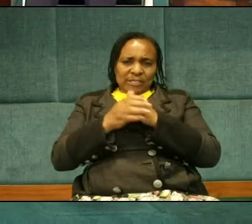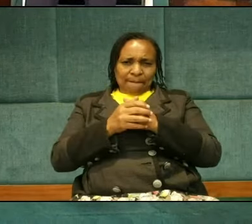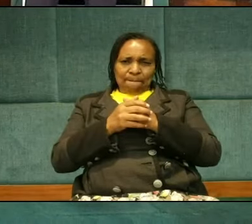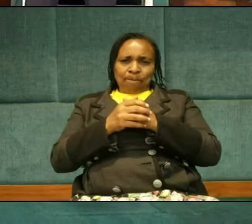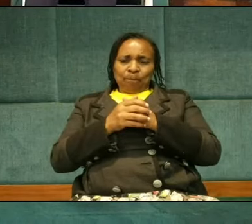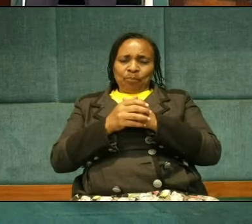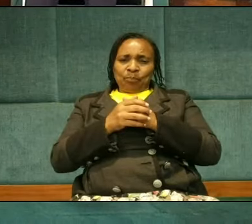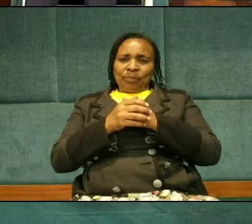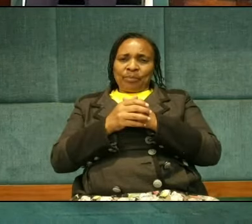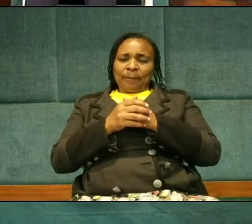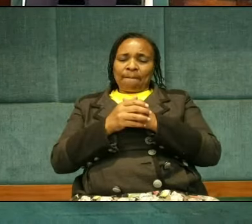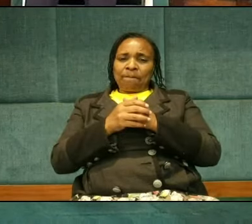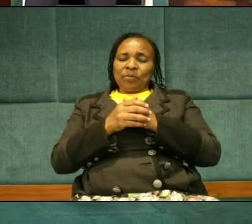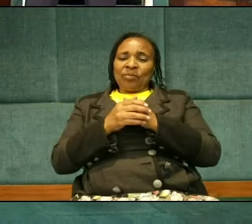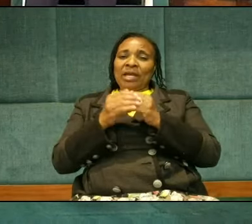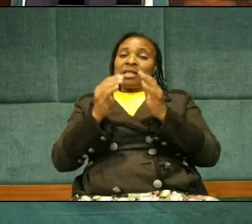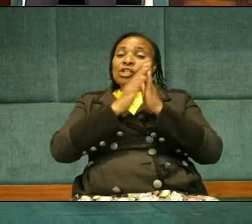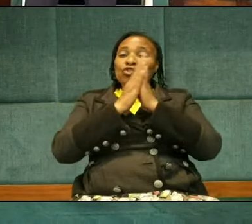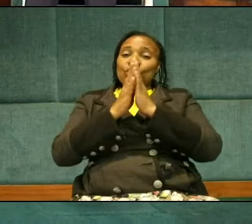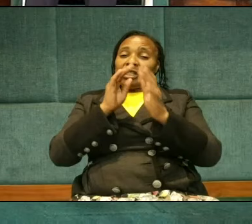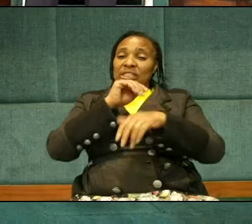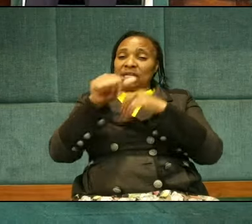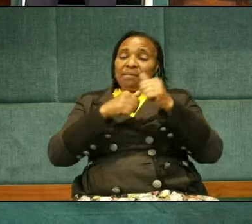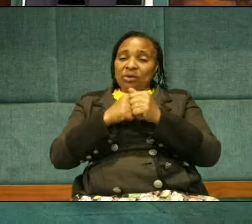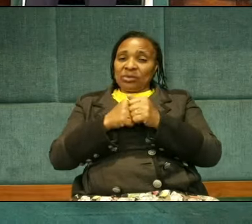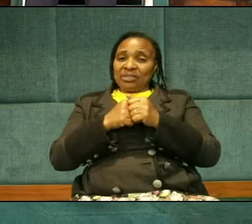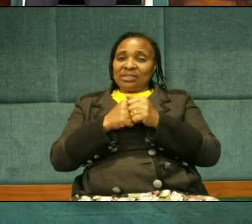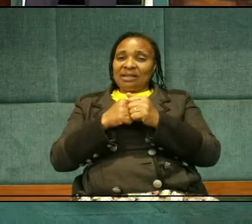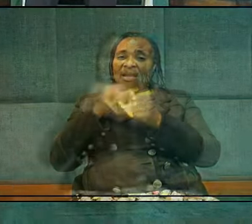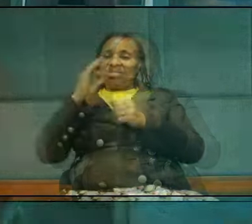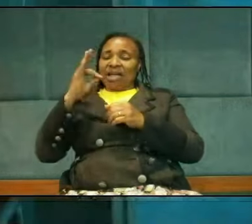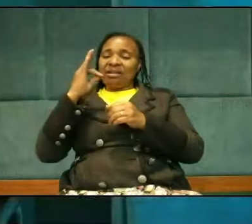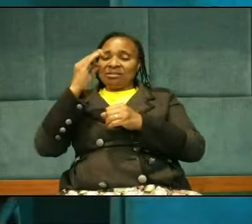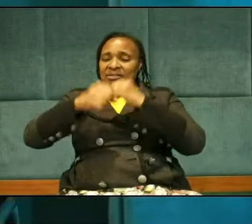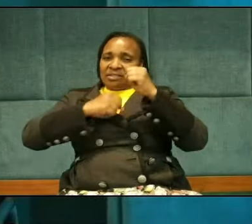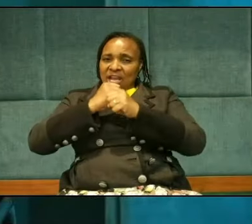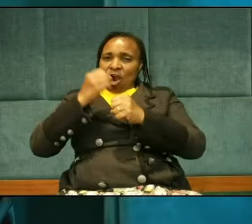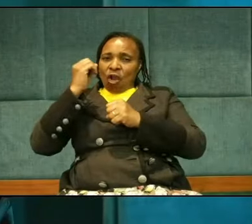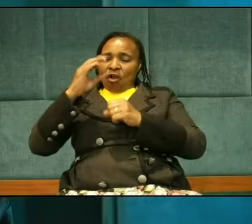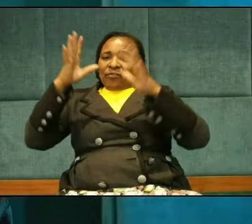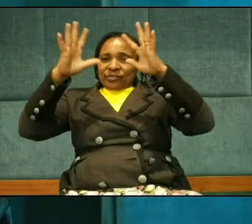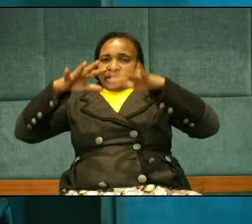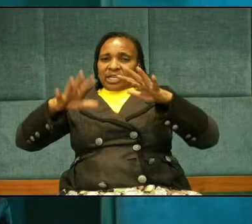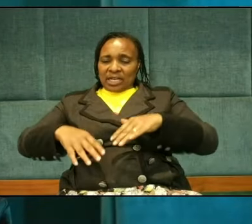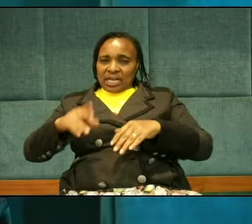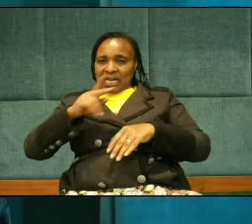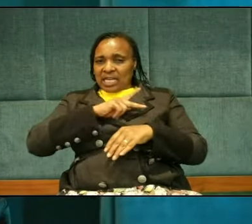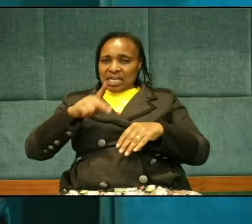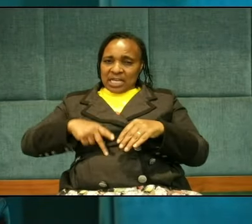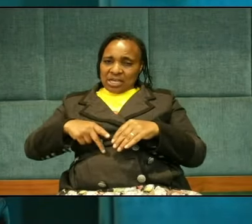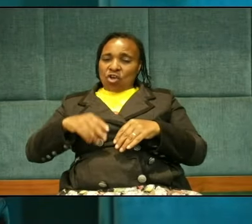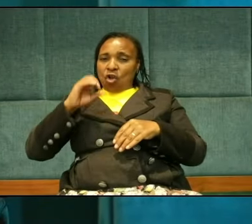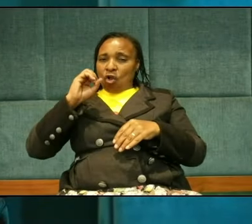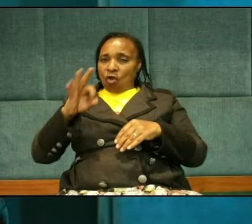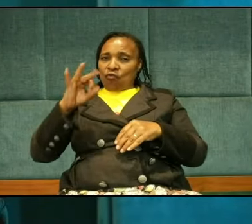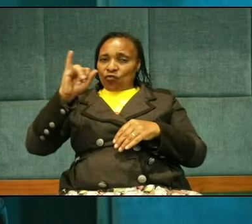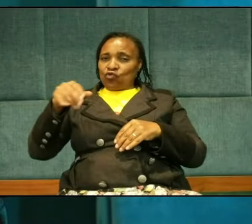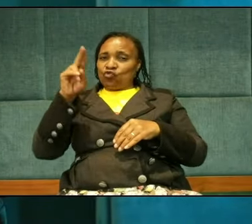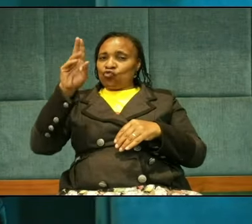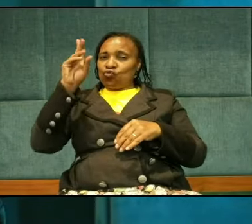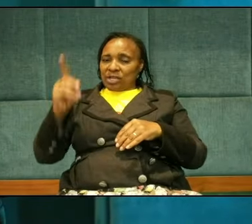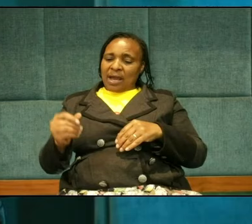about. Okay, the story is about the third year of the reign of Jehoiakim, king of Judah.